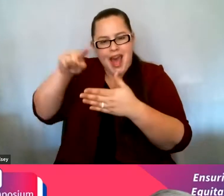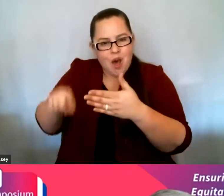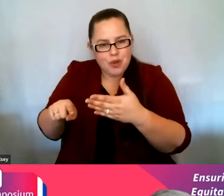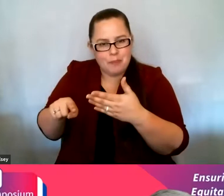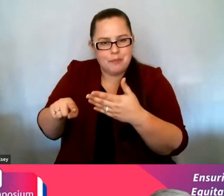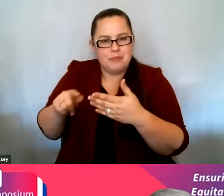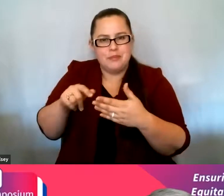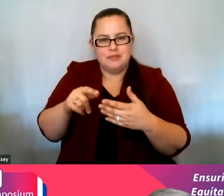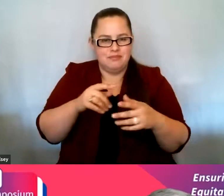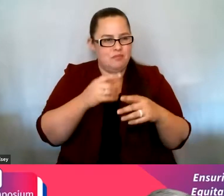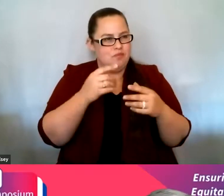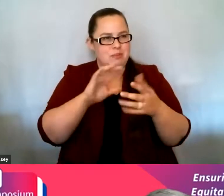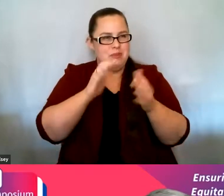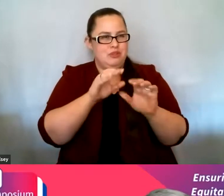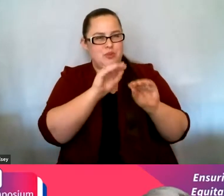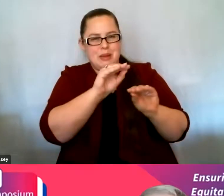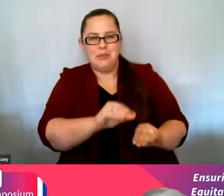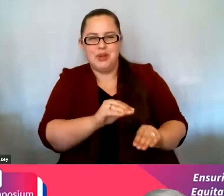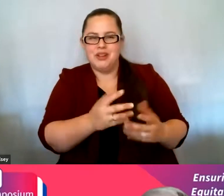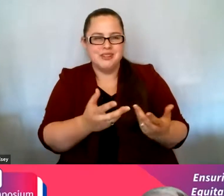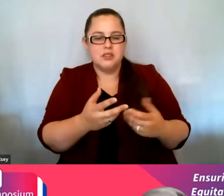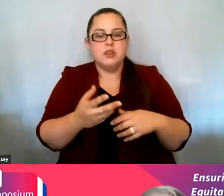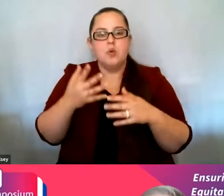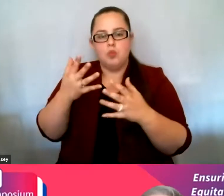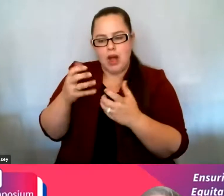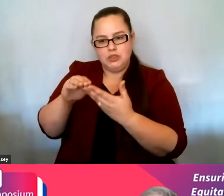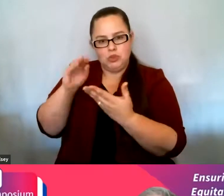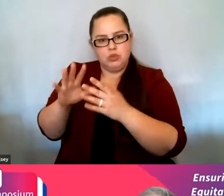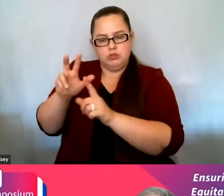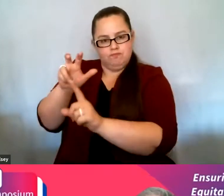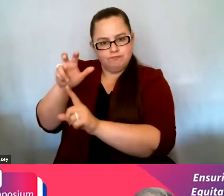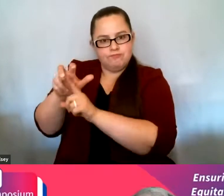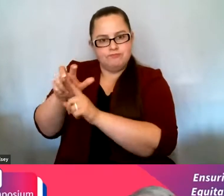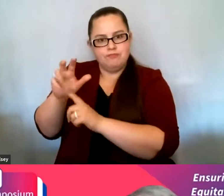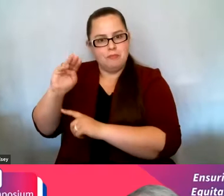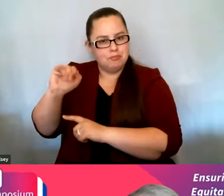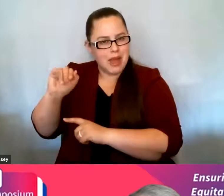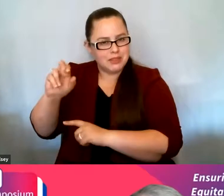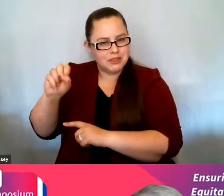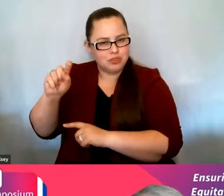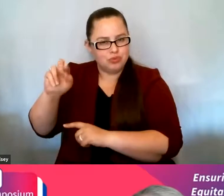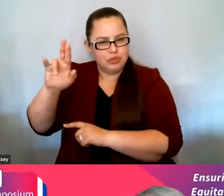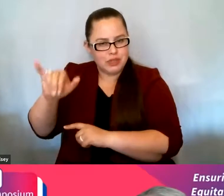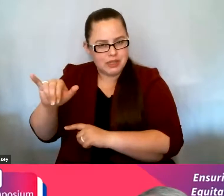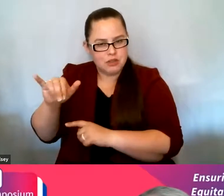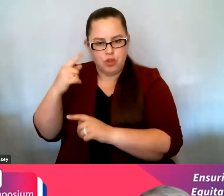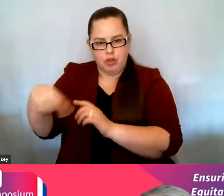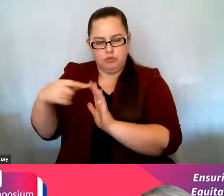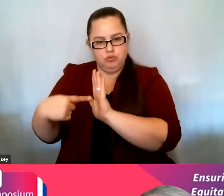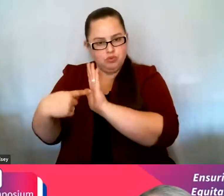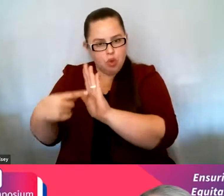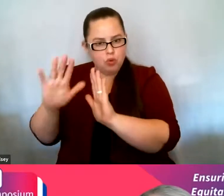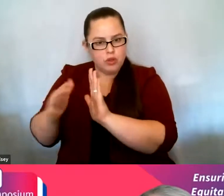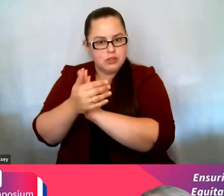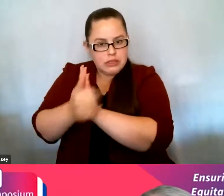shifting to focus on mastery and the ways in which our students need to demonstrate their skills and abilities in the classroom